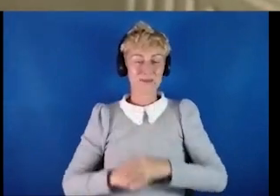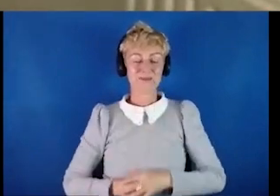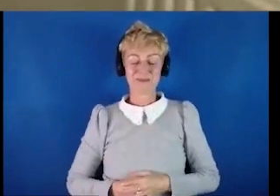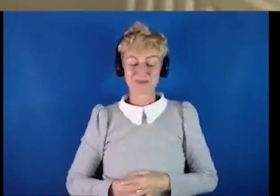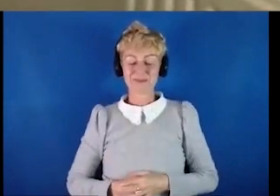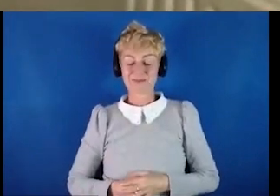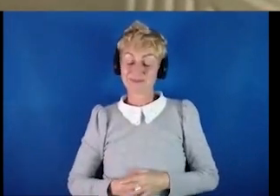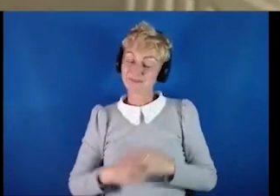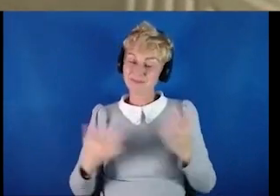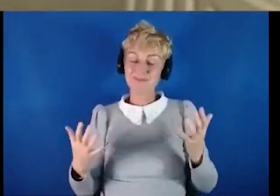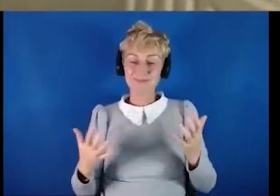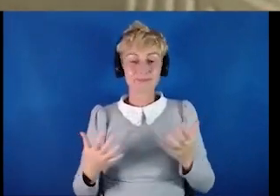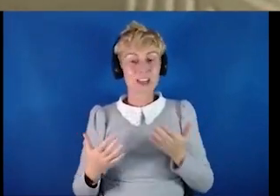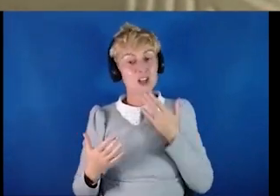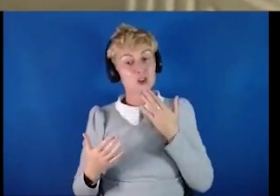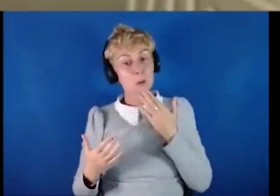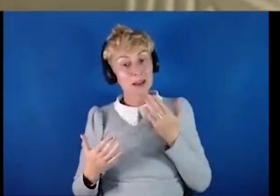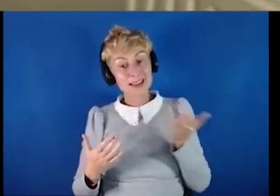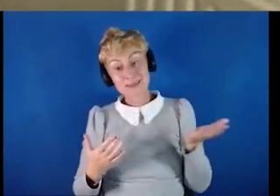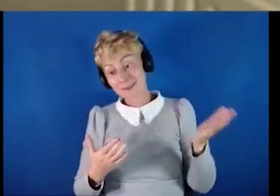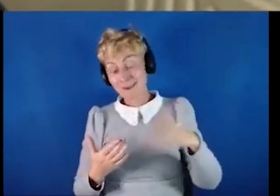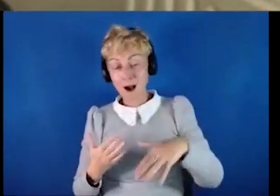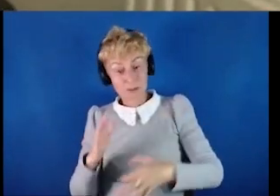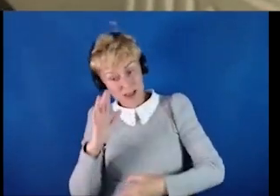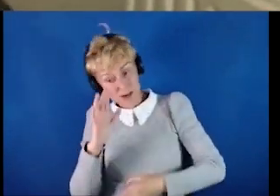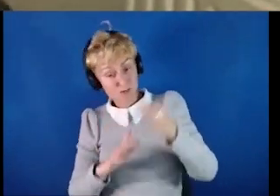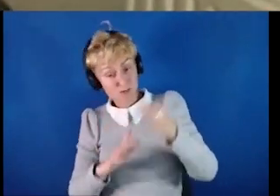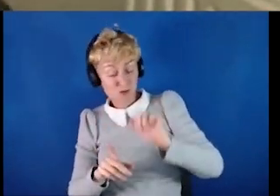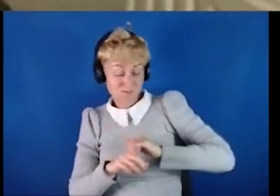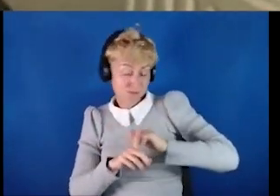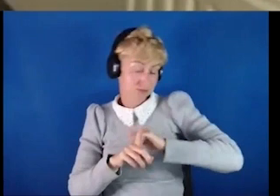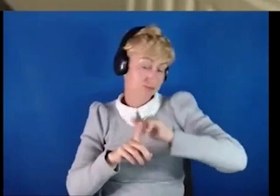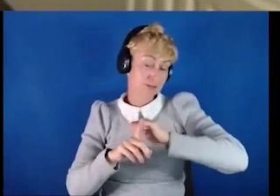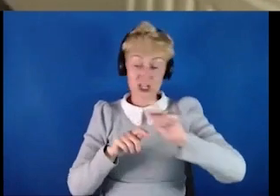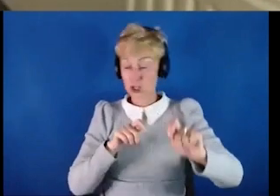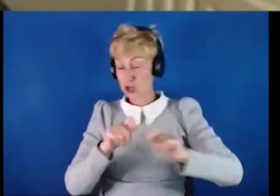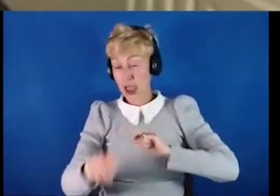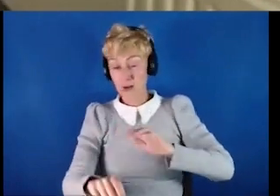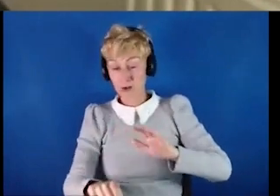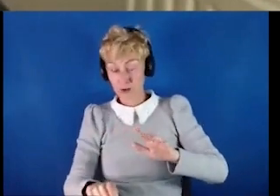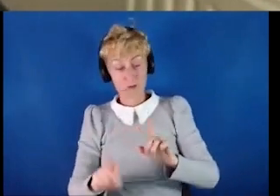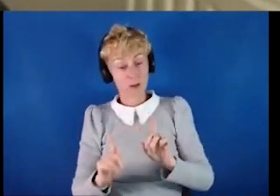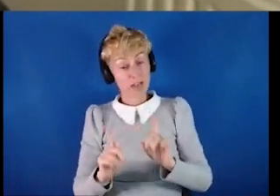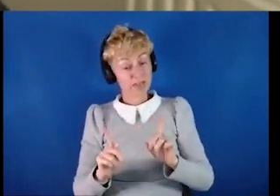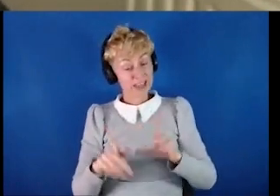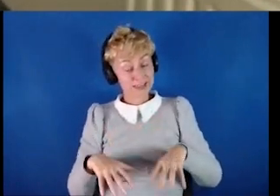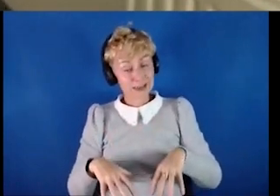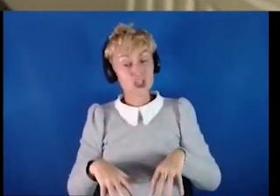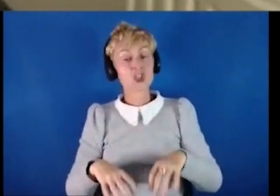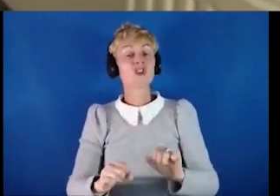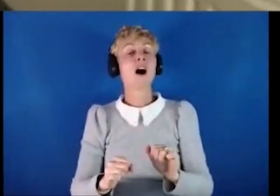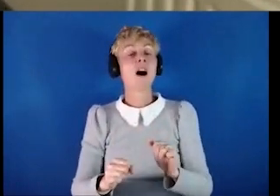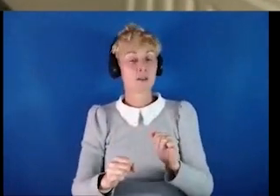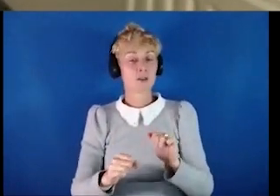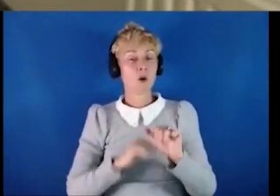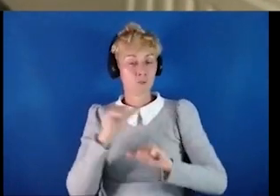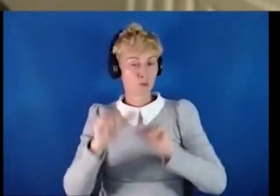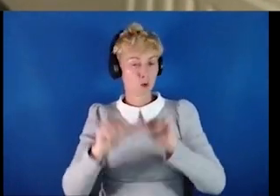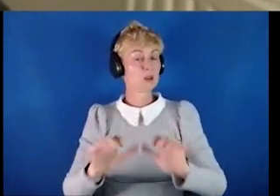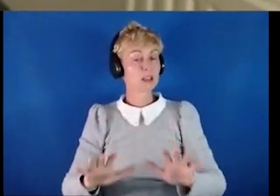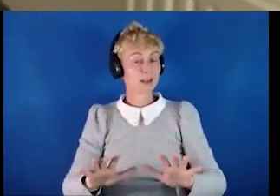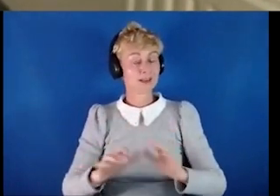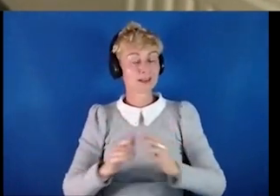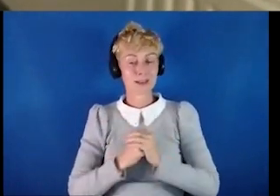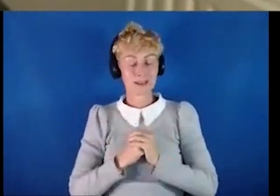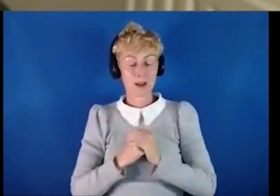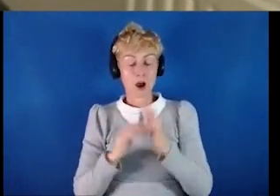is what it is. Please come along and change it, improve it. This is the beginning of it, and hopefully it's going